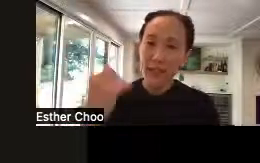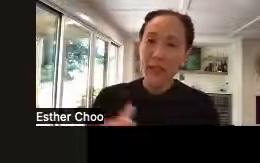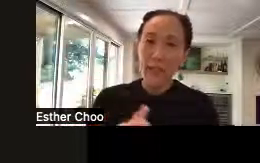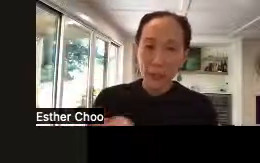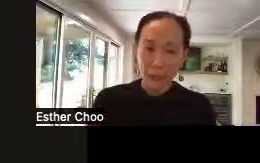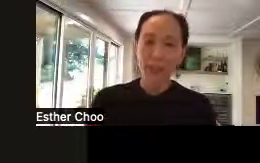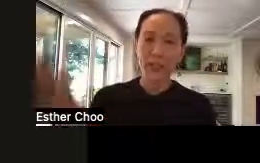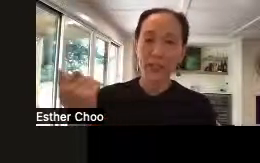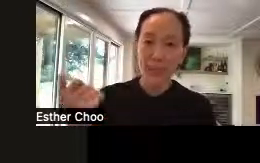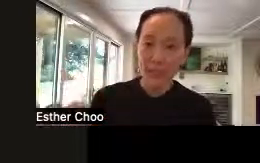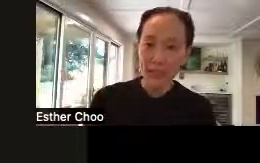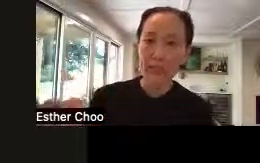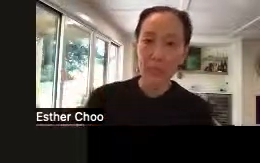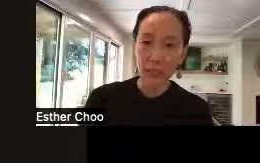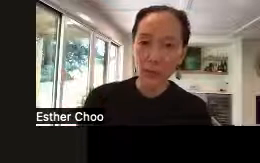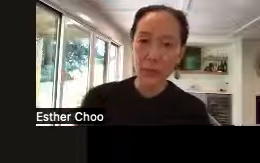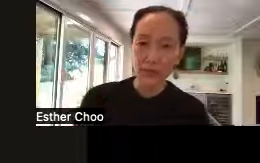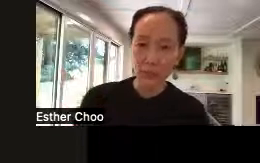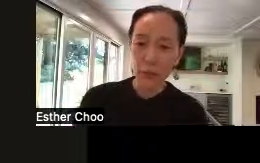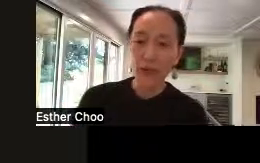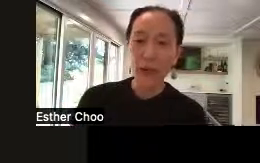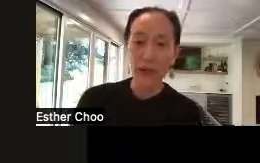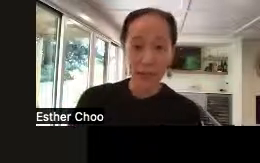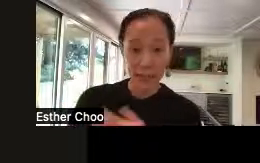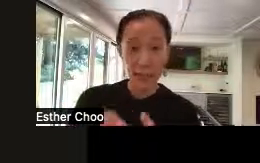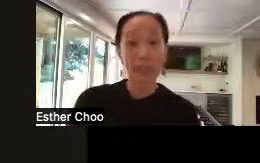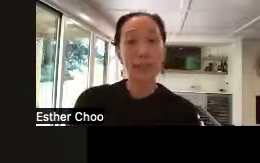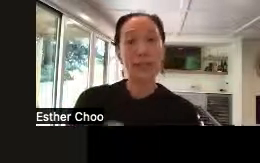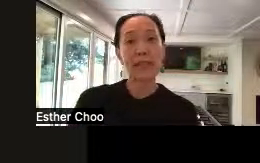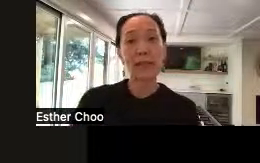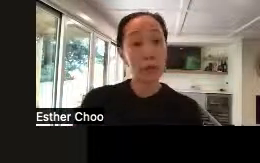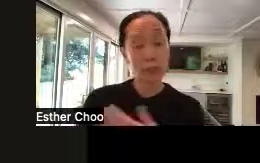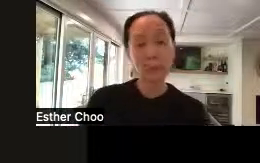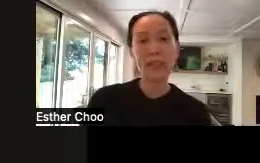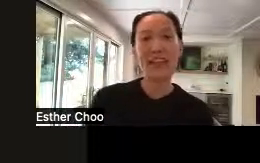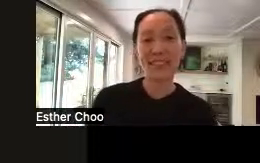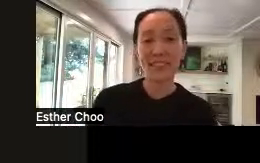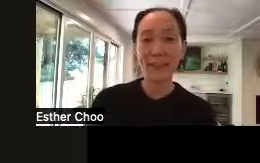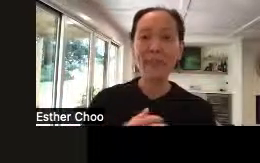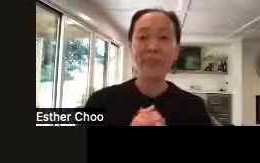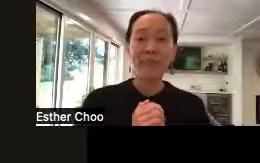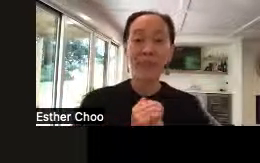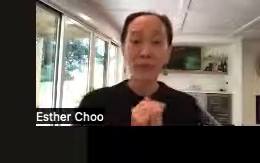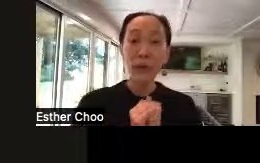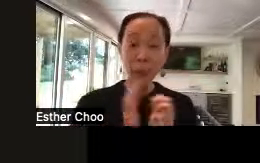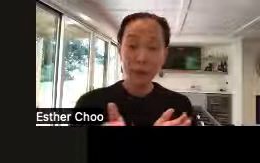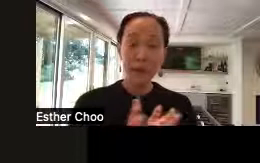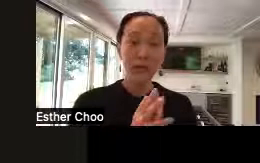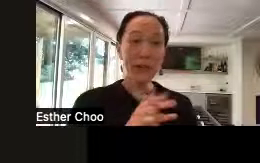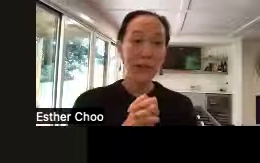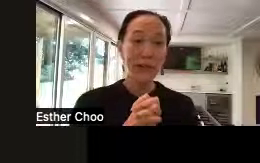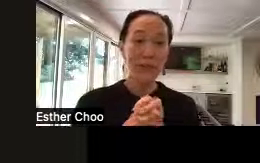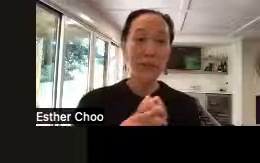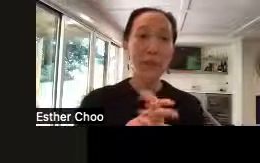comments, interactions that really signal that you're other, that you don't belong in this place, or that you will not excel. A quote from